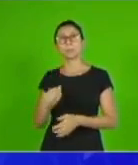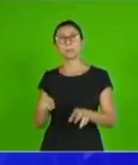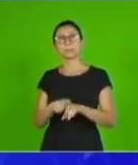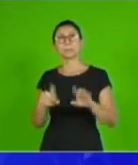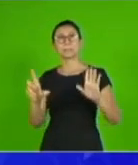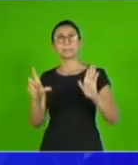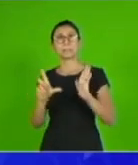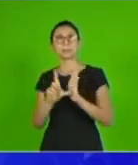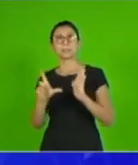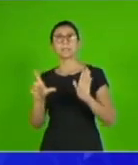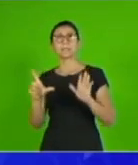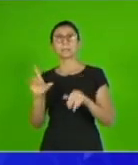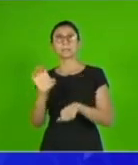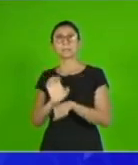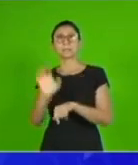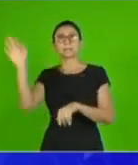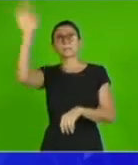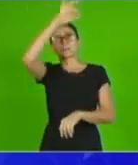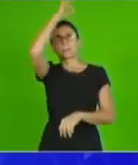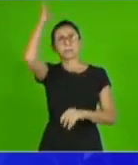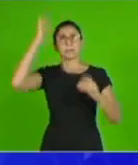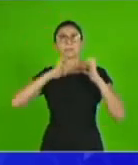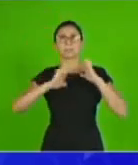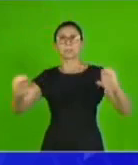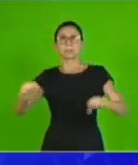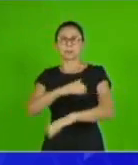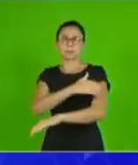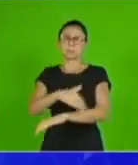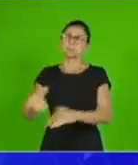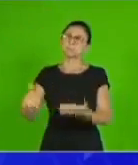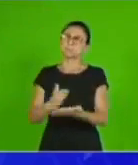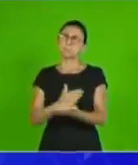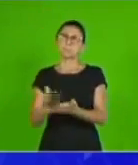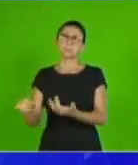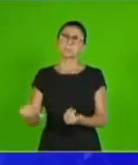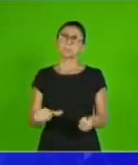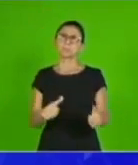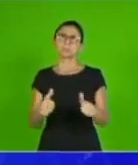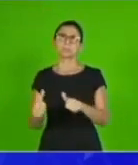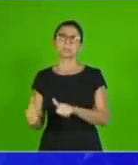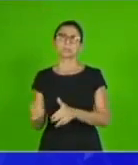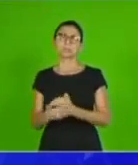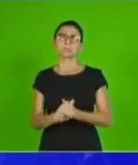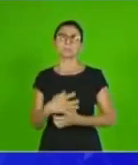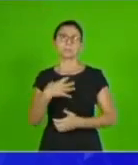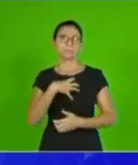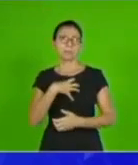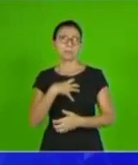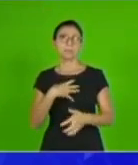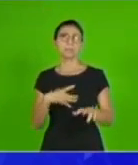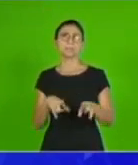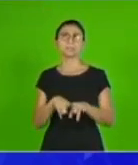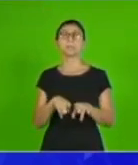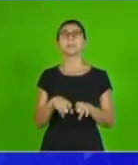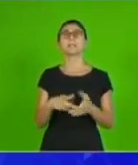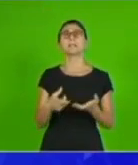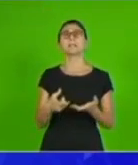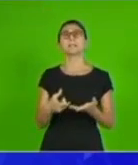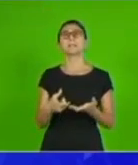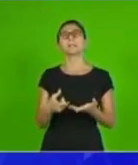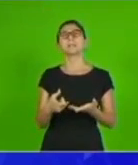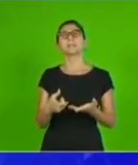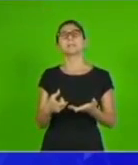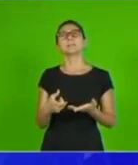and in Linhares in Espírito Santo as well. There are also a lot of baptisms in